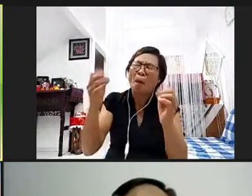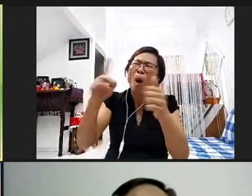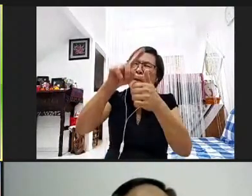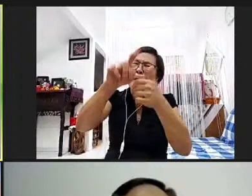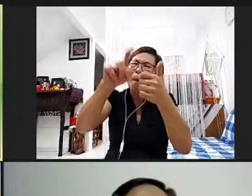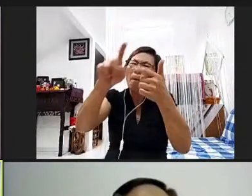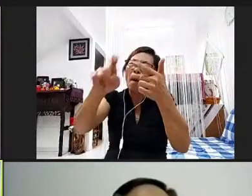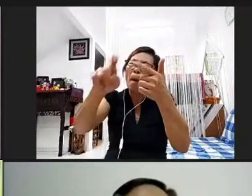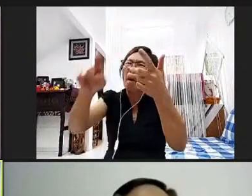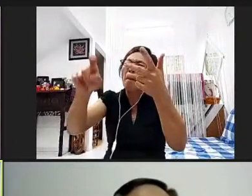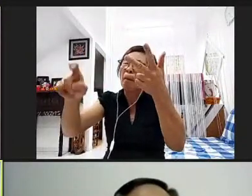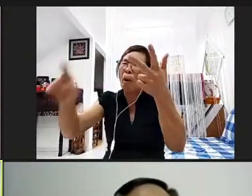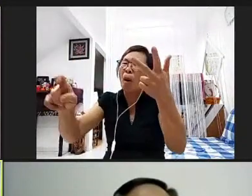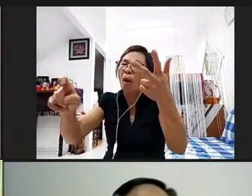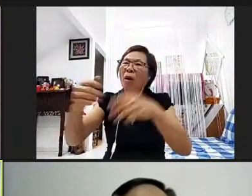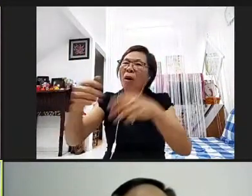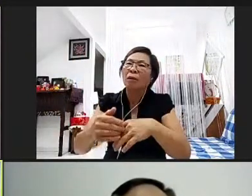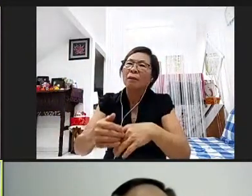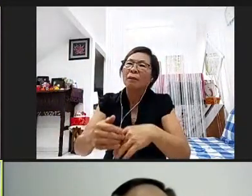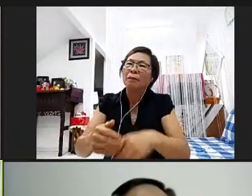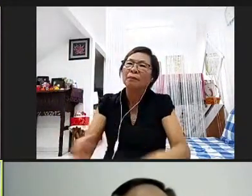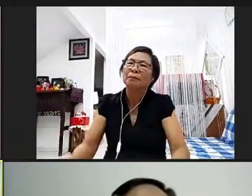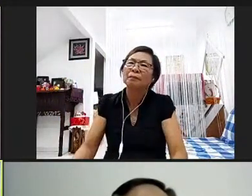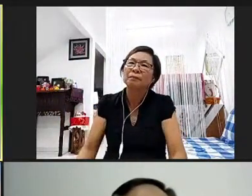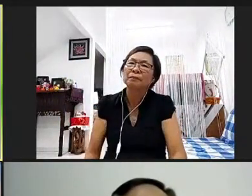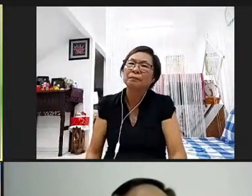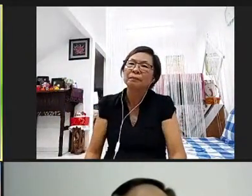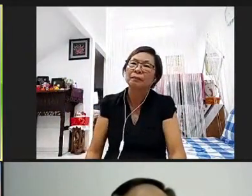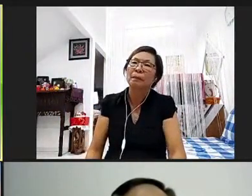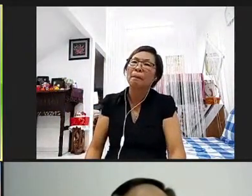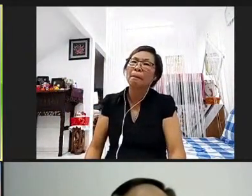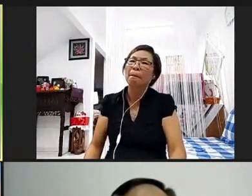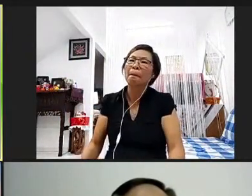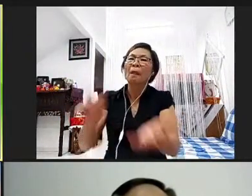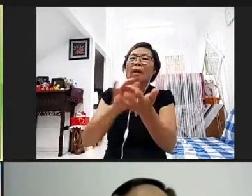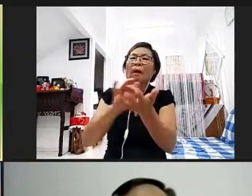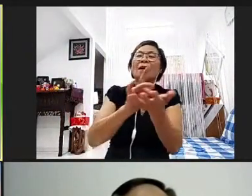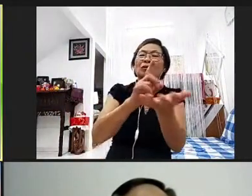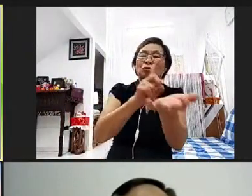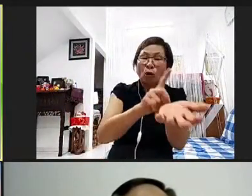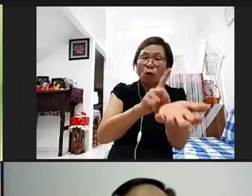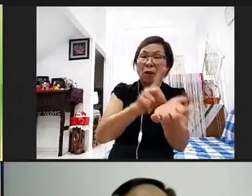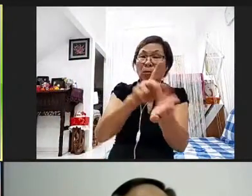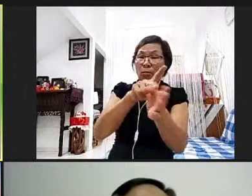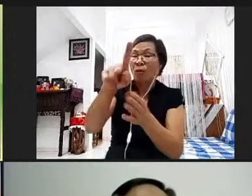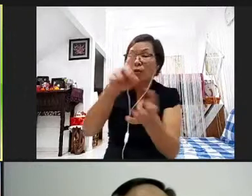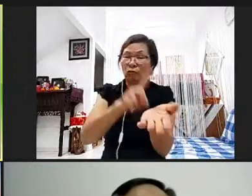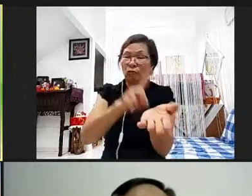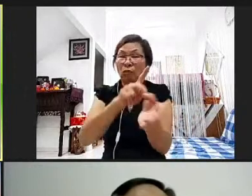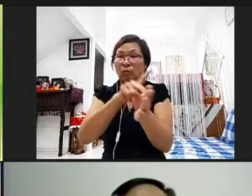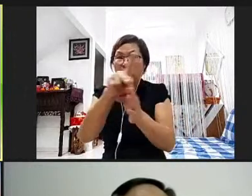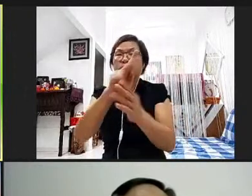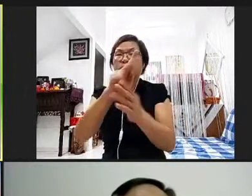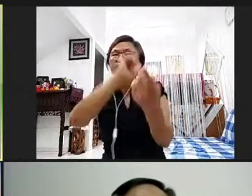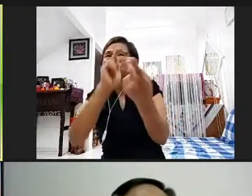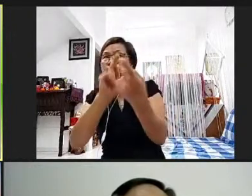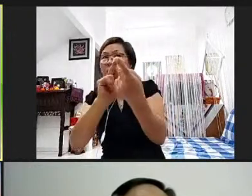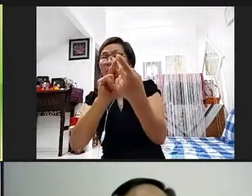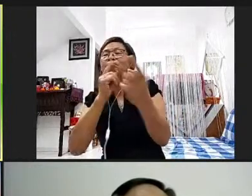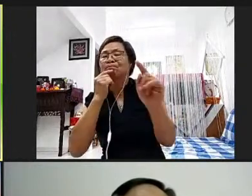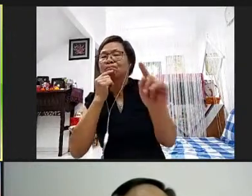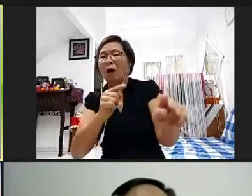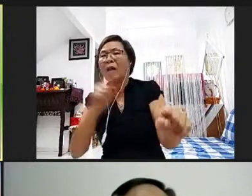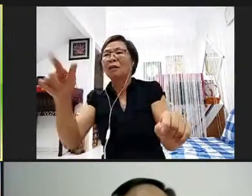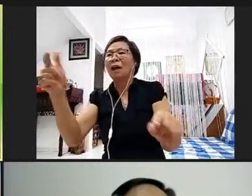pose, apart from, the medical professional whom I think will be relevant to answer, but the other